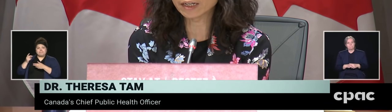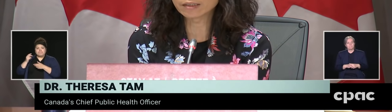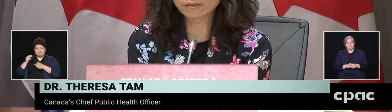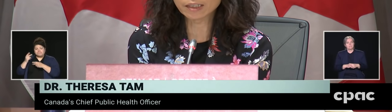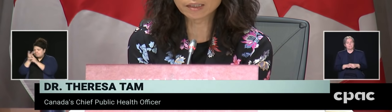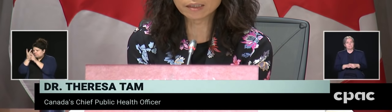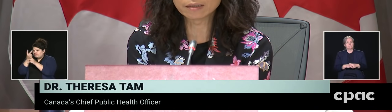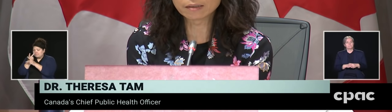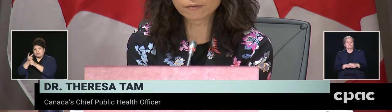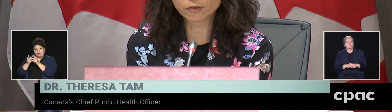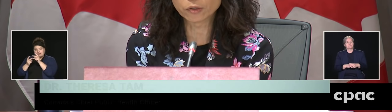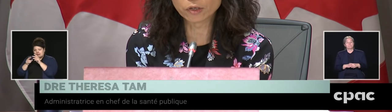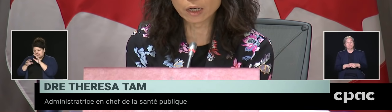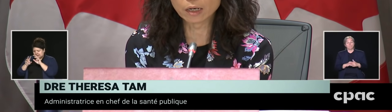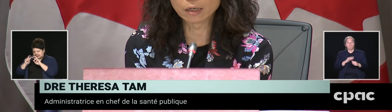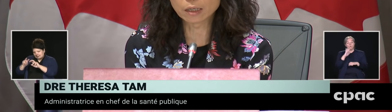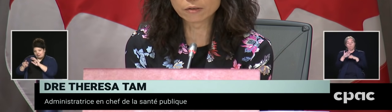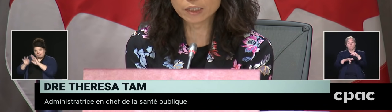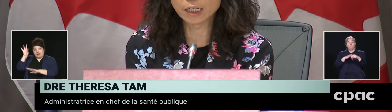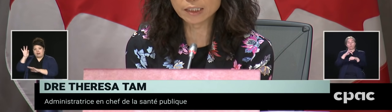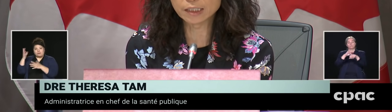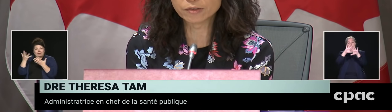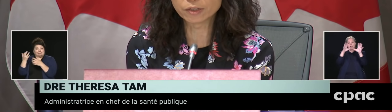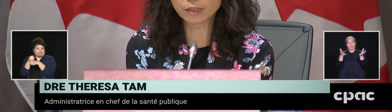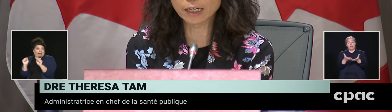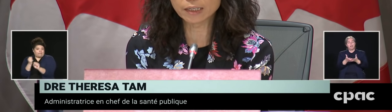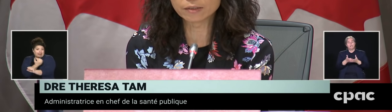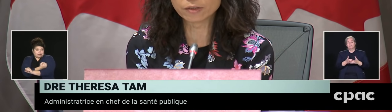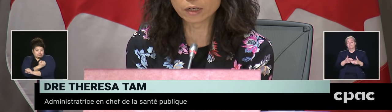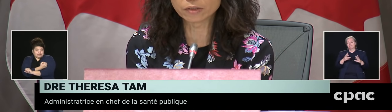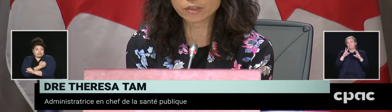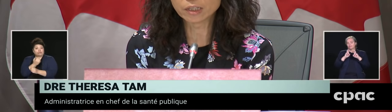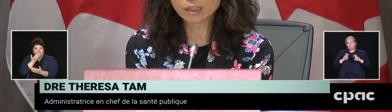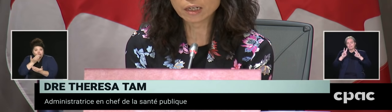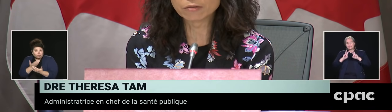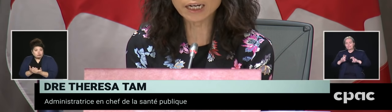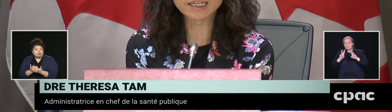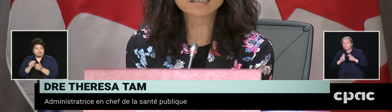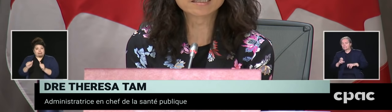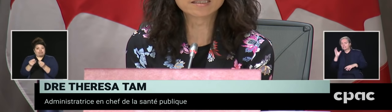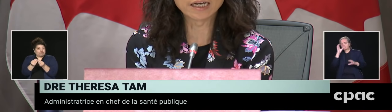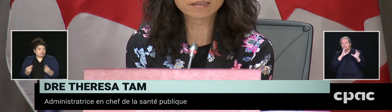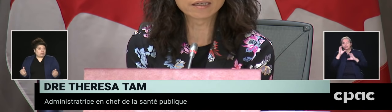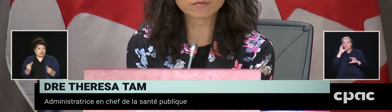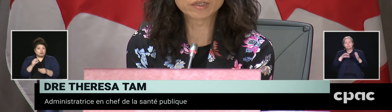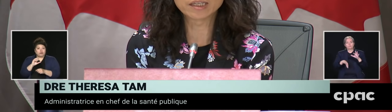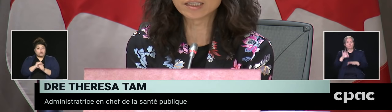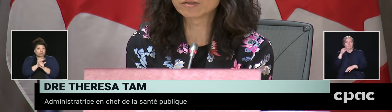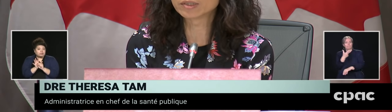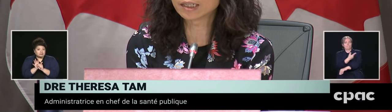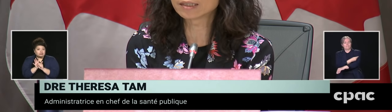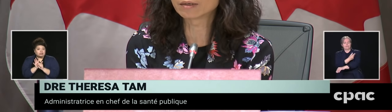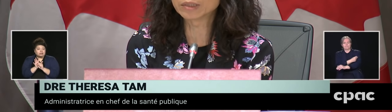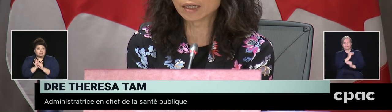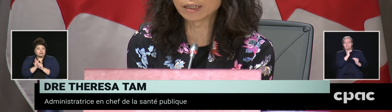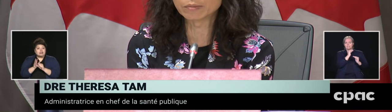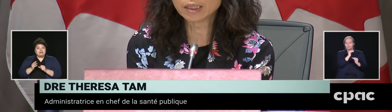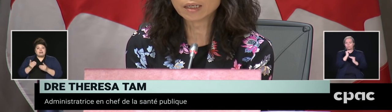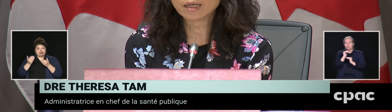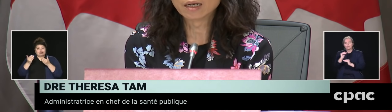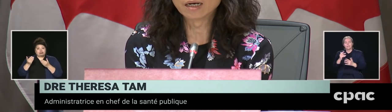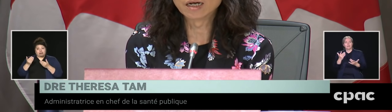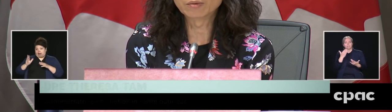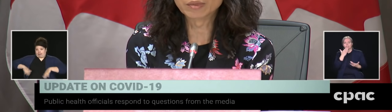and effective vaccines for COVID-19. So that is not a reality as yet, and we think it would take some